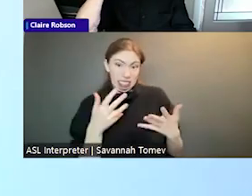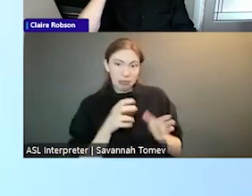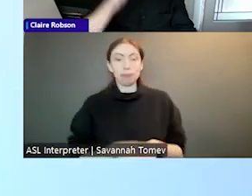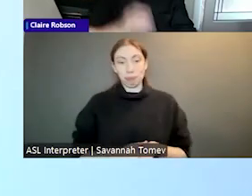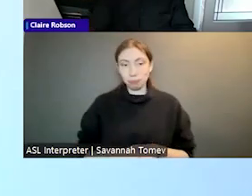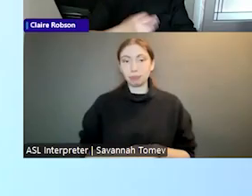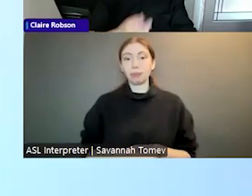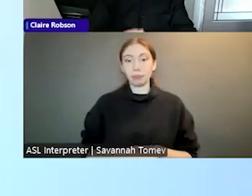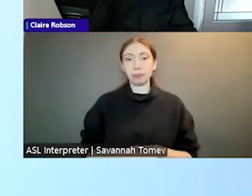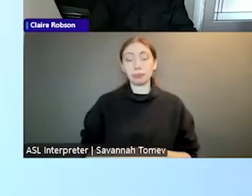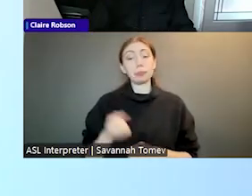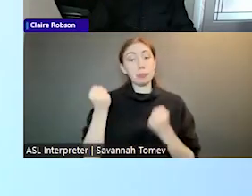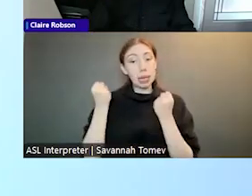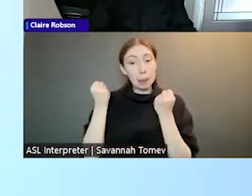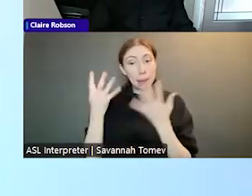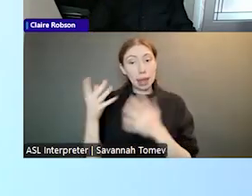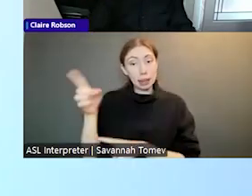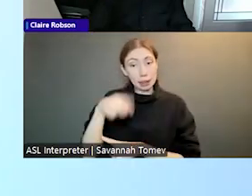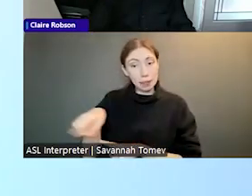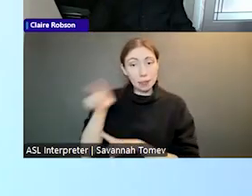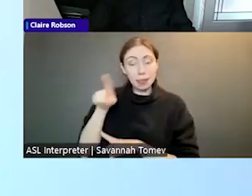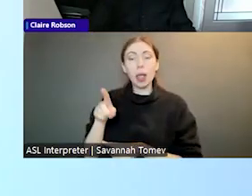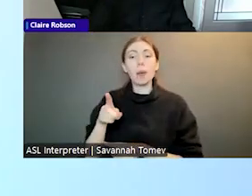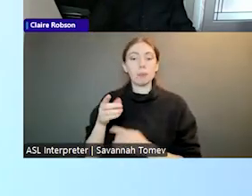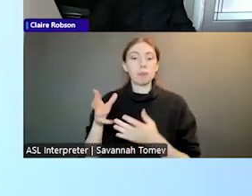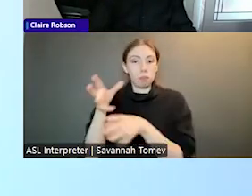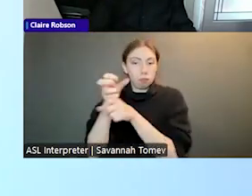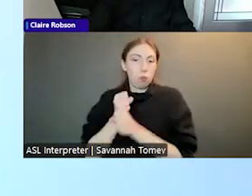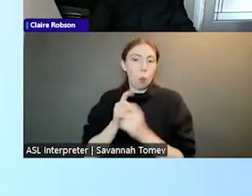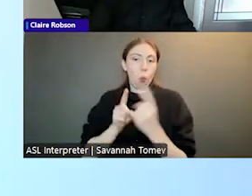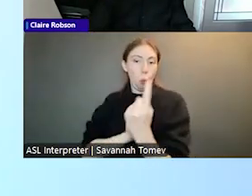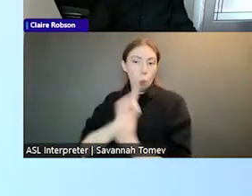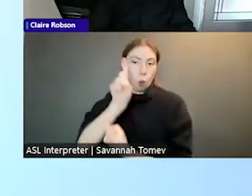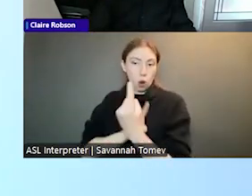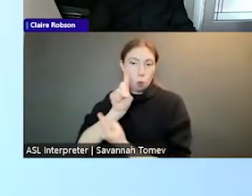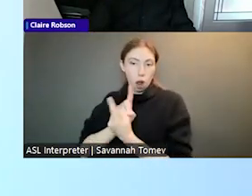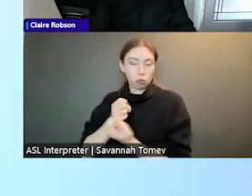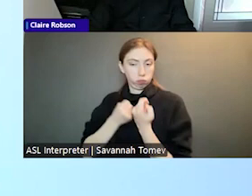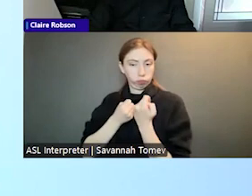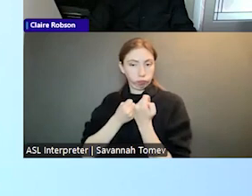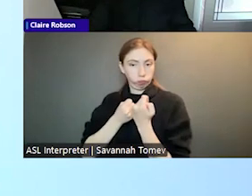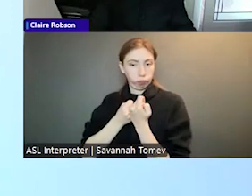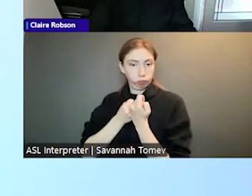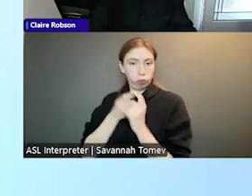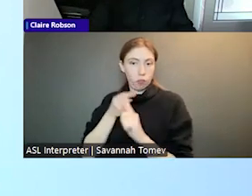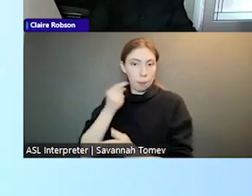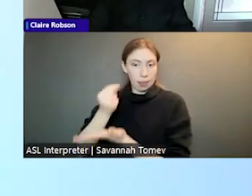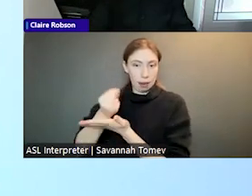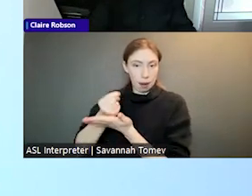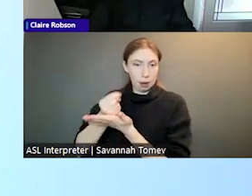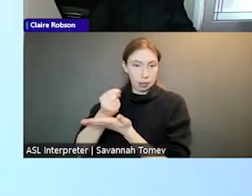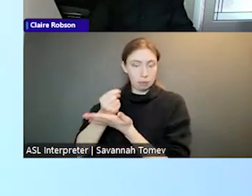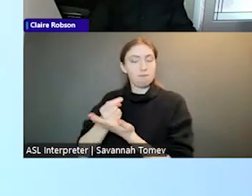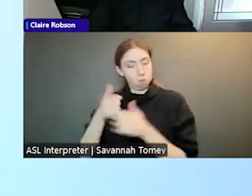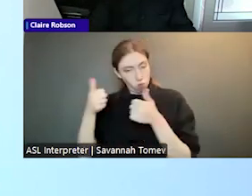received one-on-one support, which was freely offered from the therapist, and 4 of them actually met in a